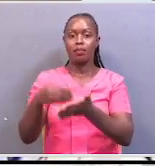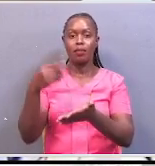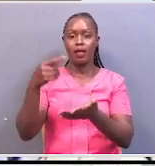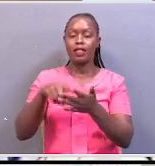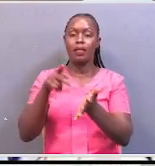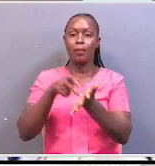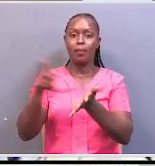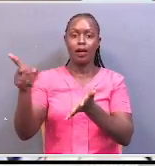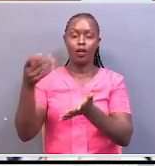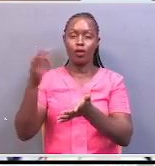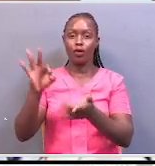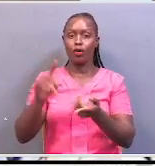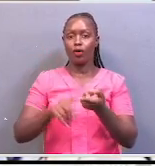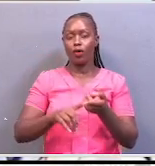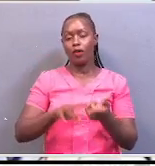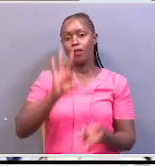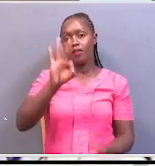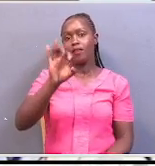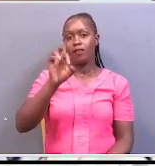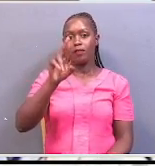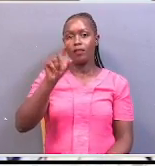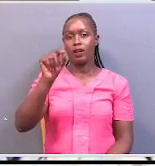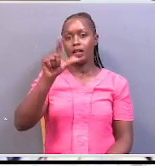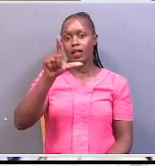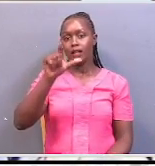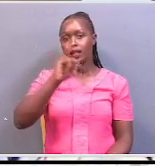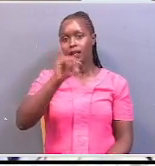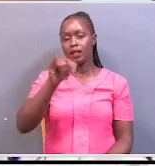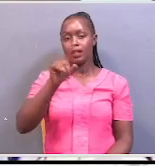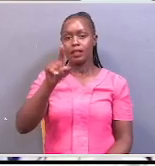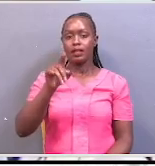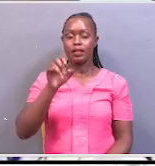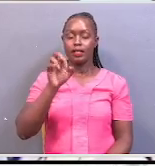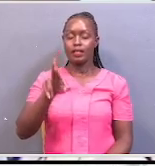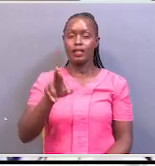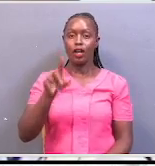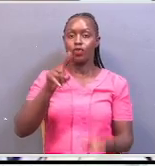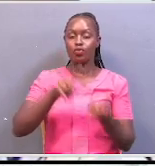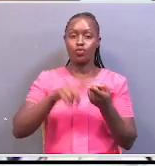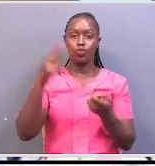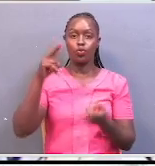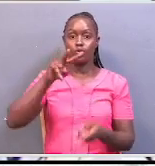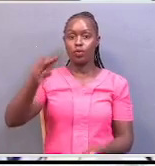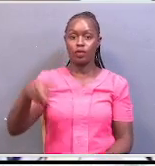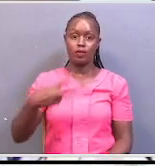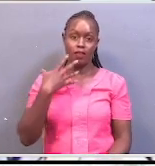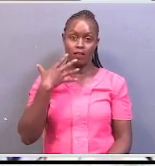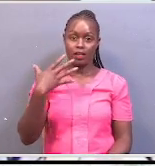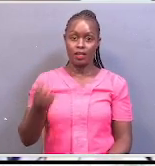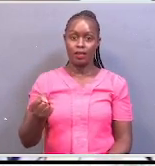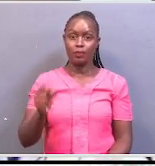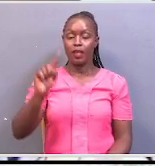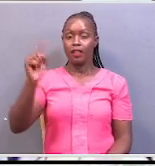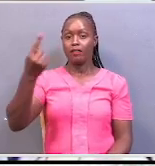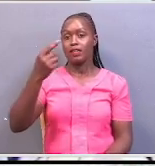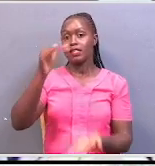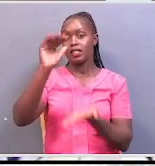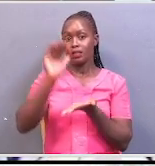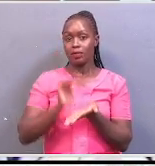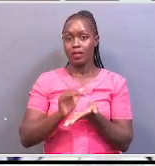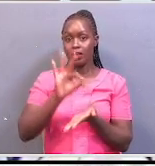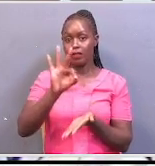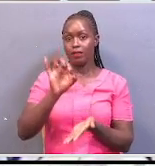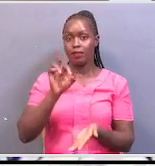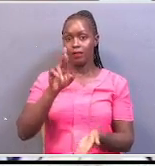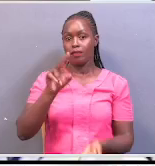fertilizer to 2,500. And the first subsidized fertilizer